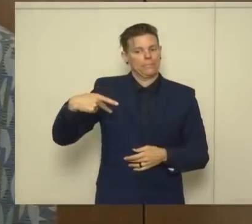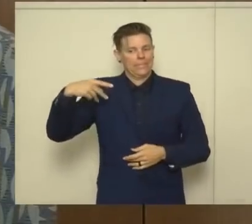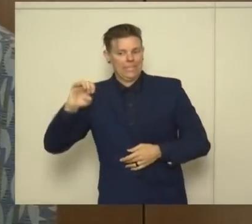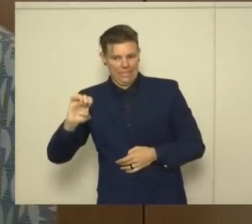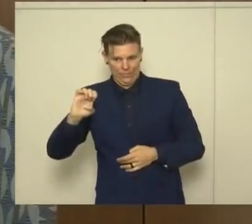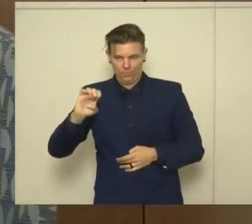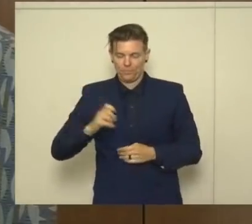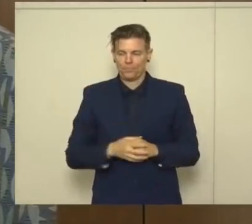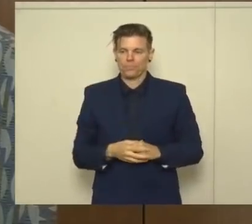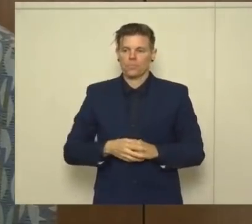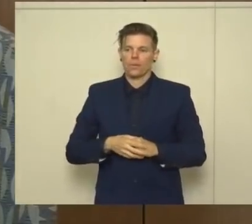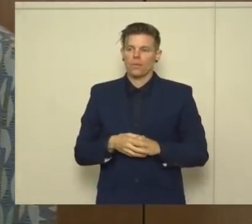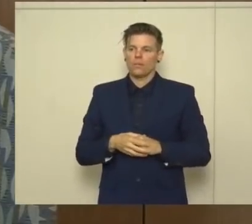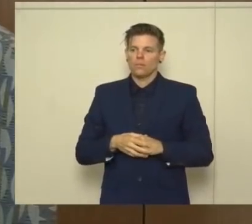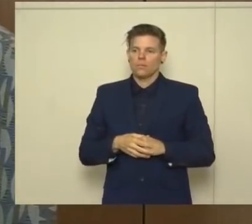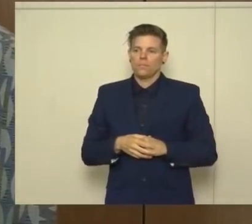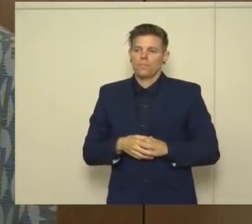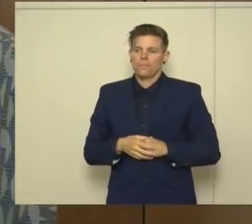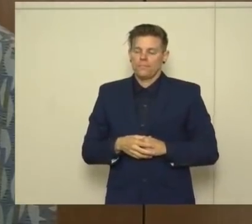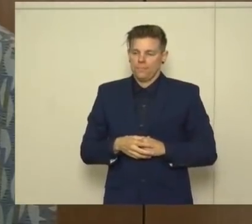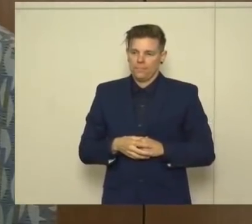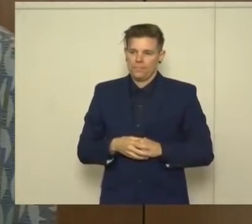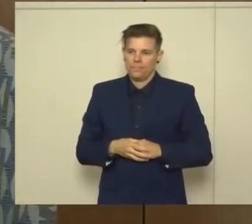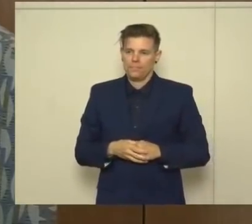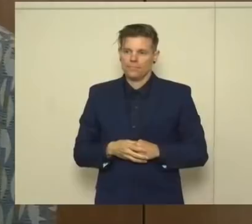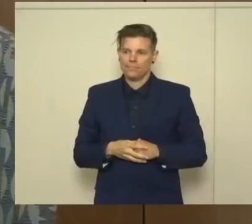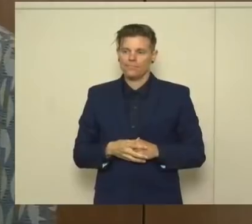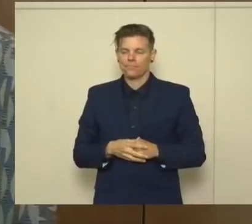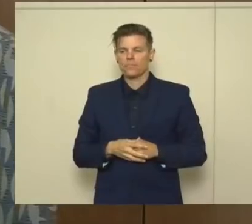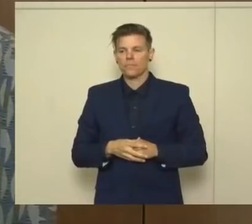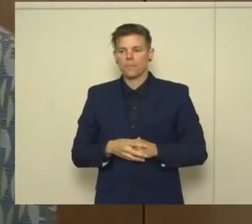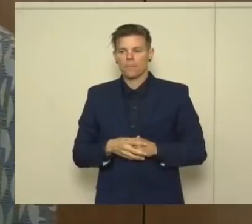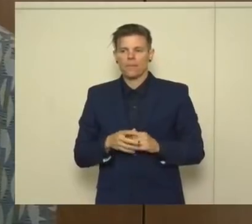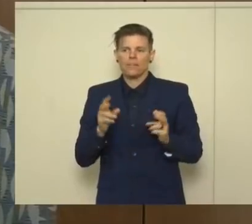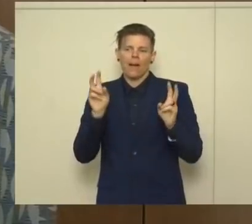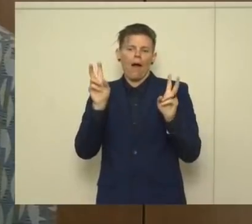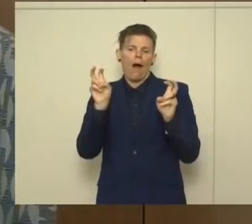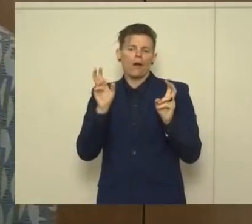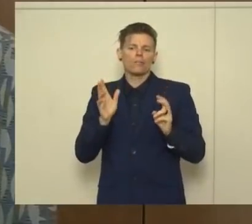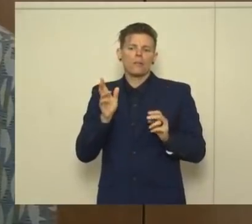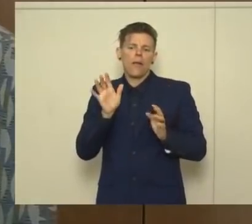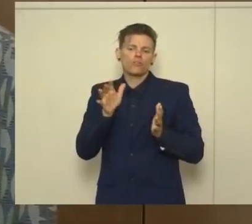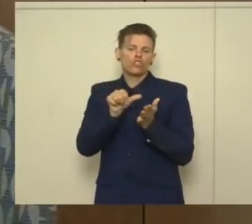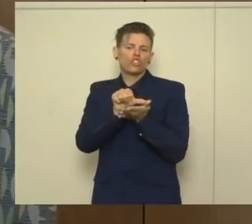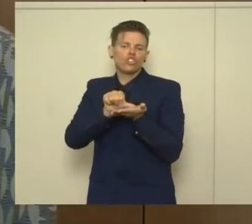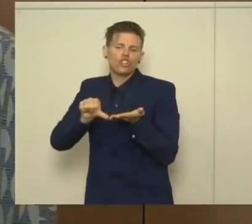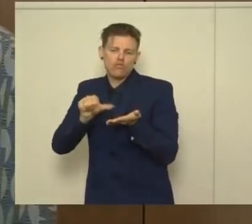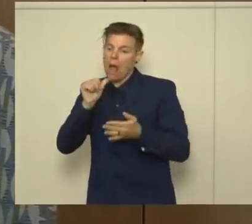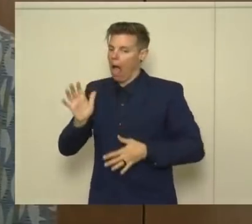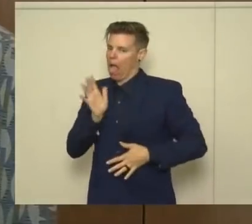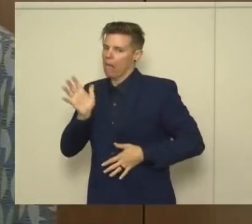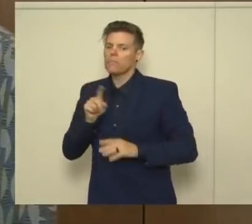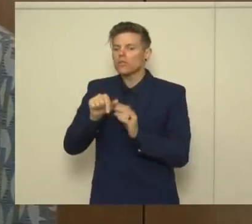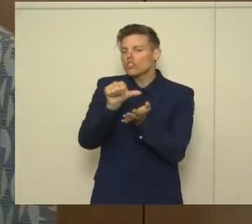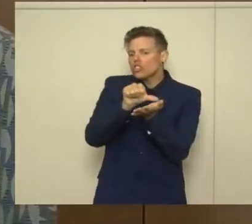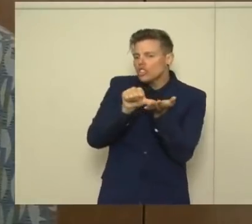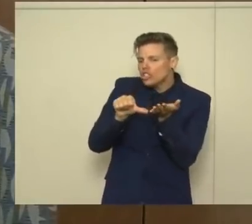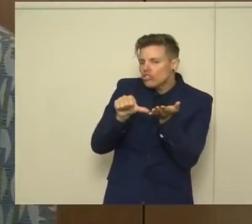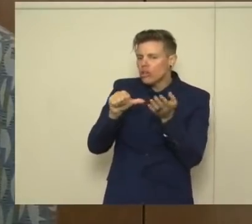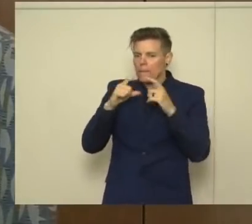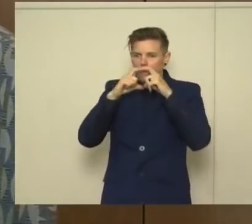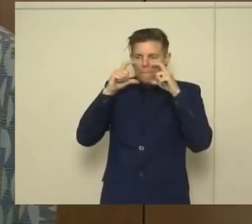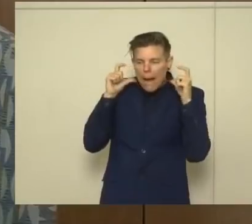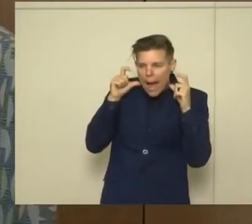to identify with is a surgical mask. Those are now more available. They would meet the layering requirements